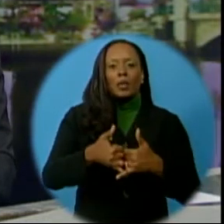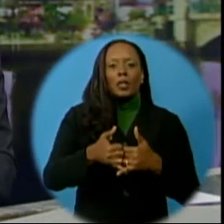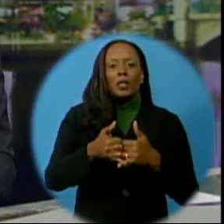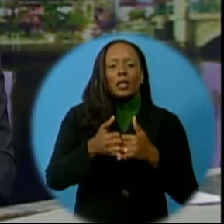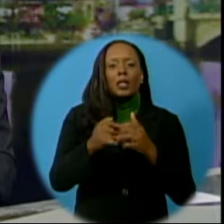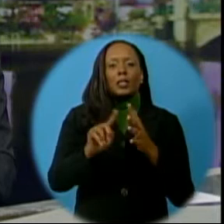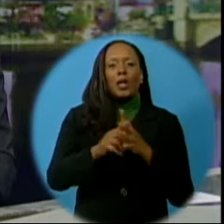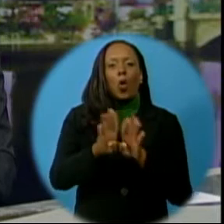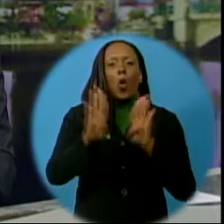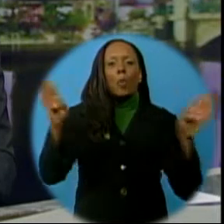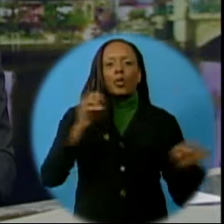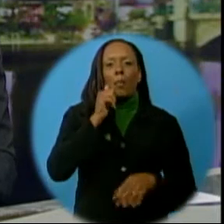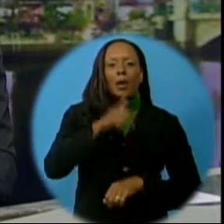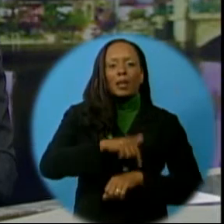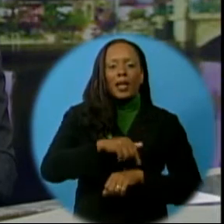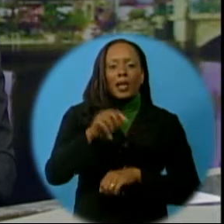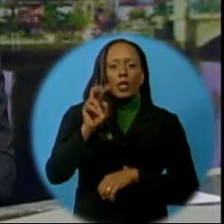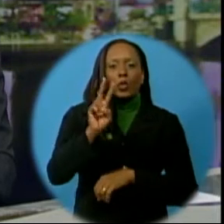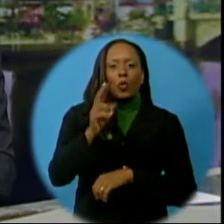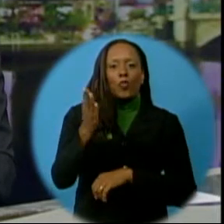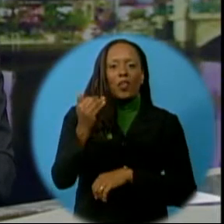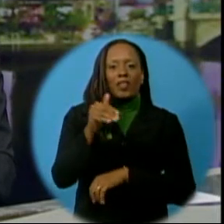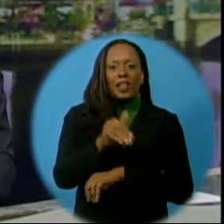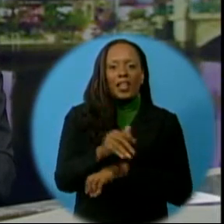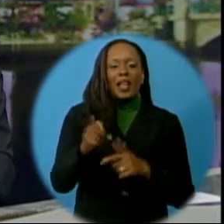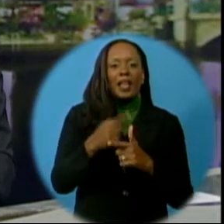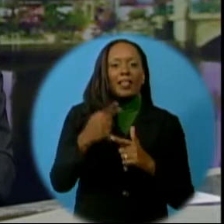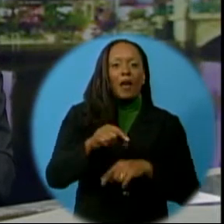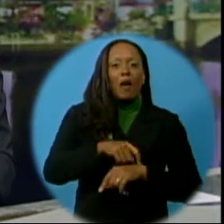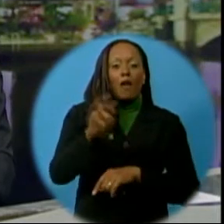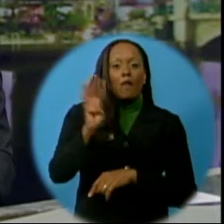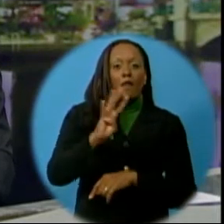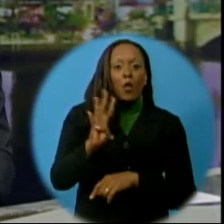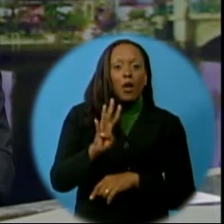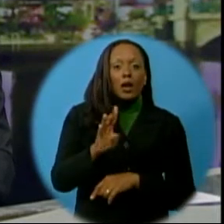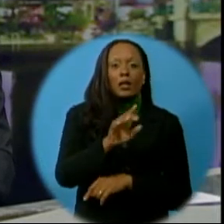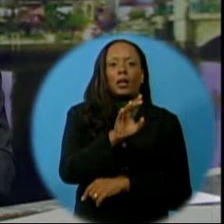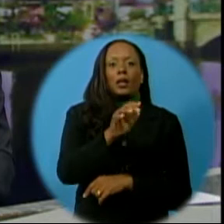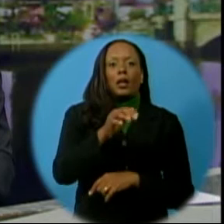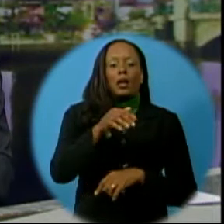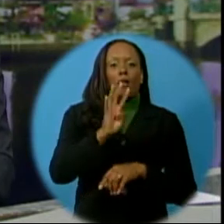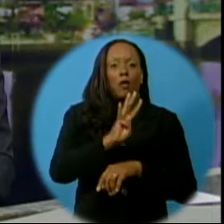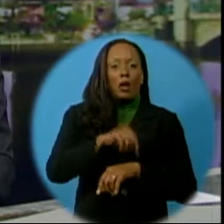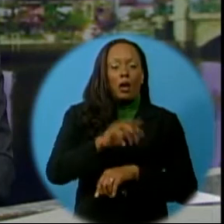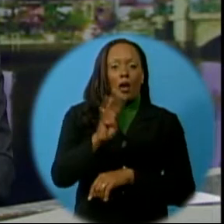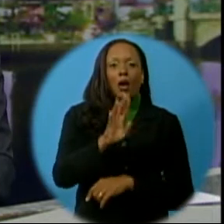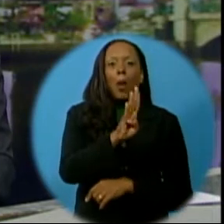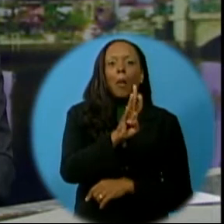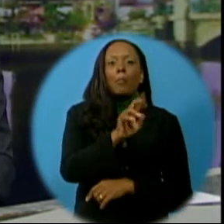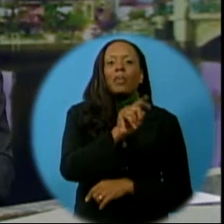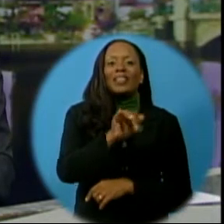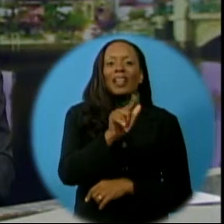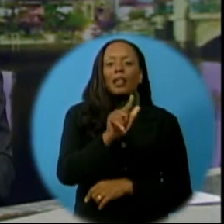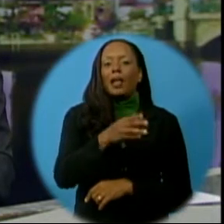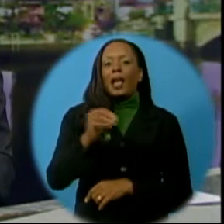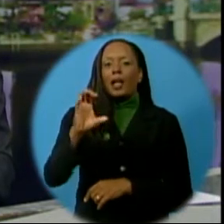at 2:15 p.m. tomorrow, followed by the opening game at 4 p.m. between hosts Brazil and Croatia. TV8 will also